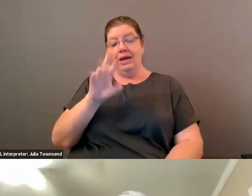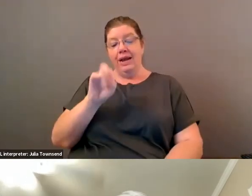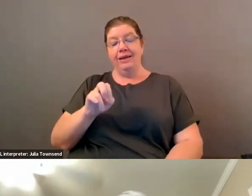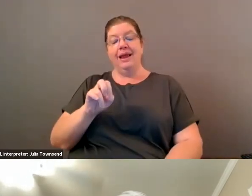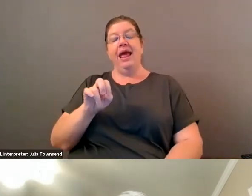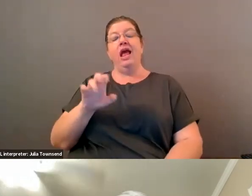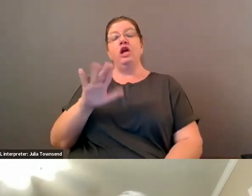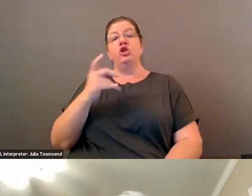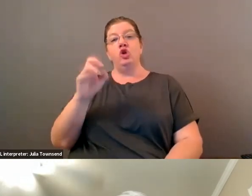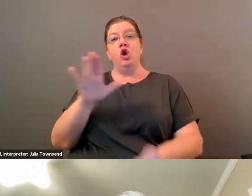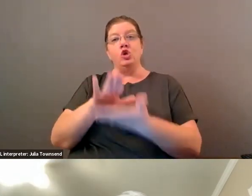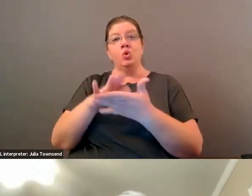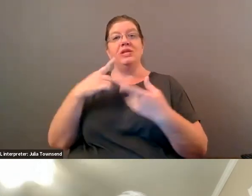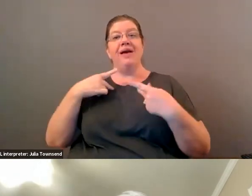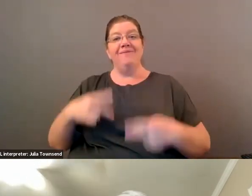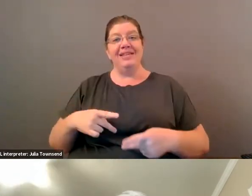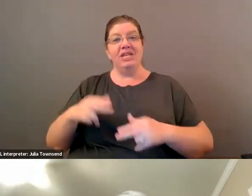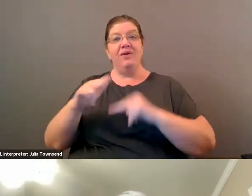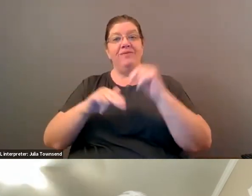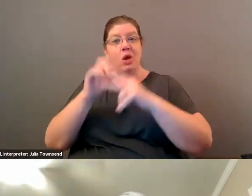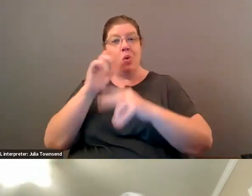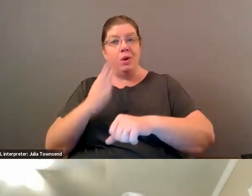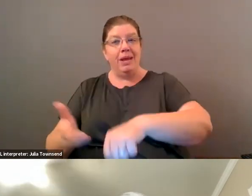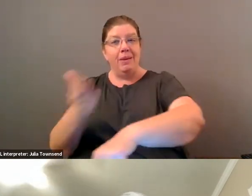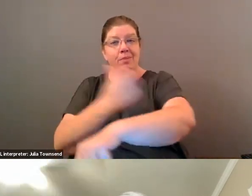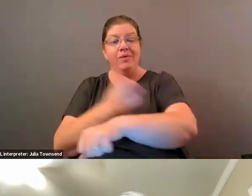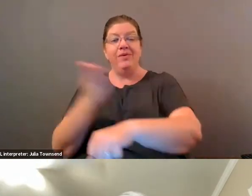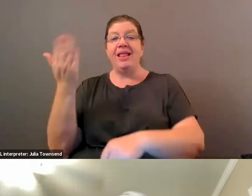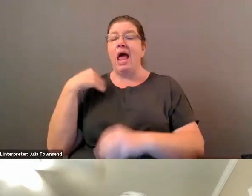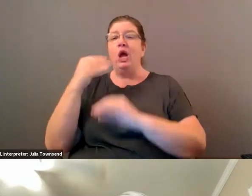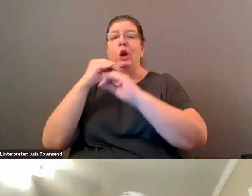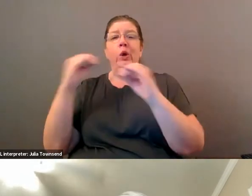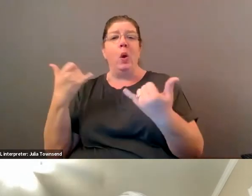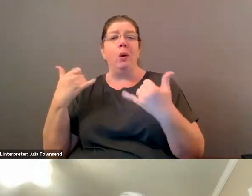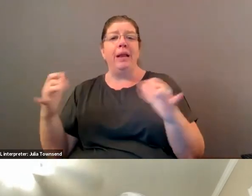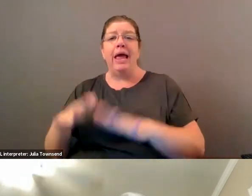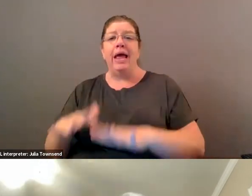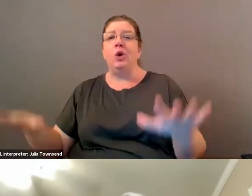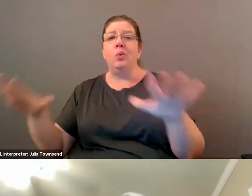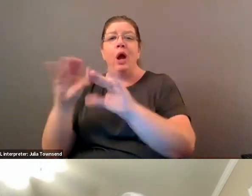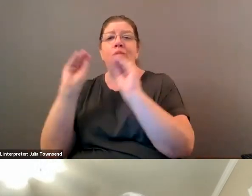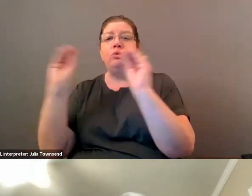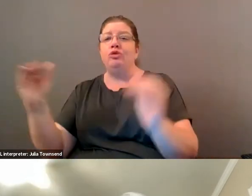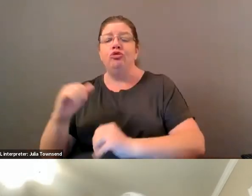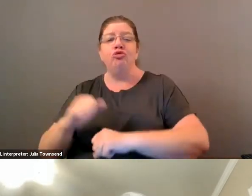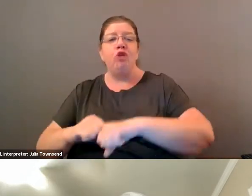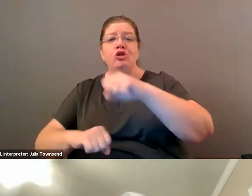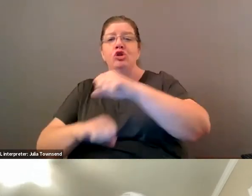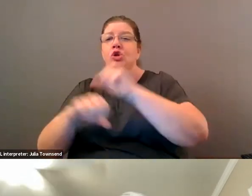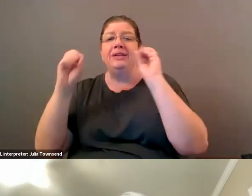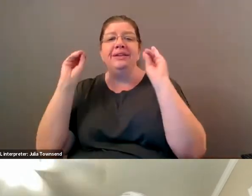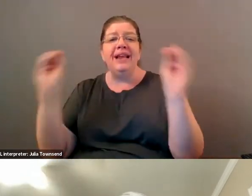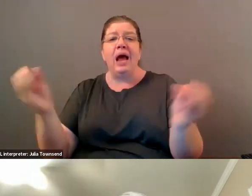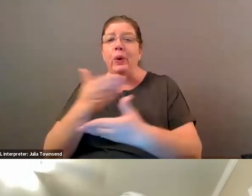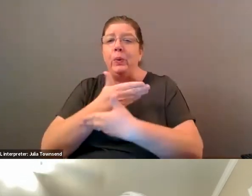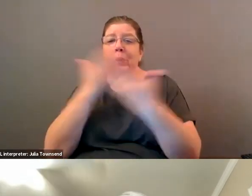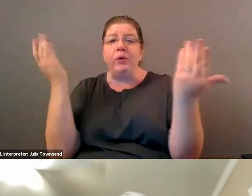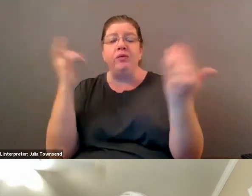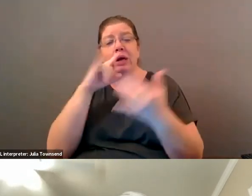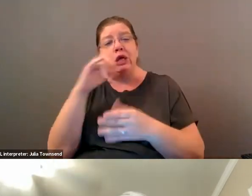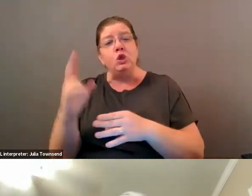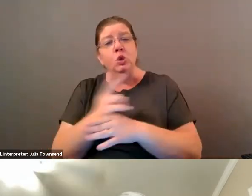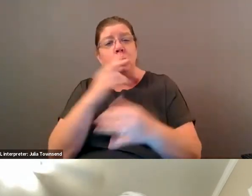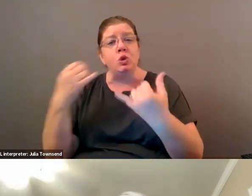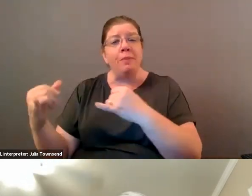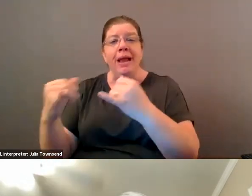facilities would be improved. At that time, we had no playground structure. I repeat, no playground structure for our kids to use or play